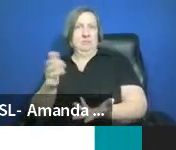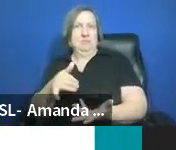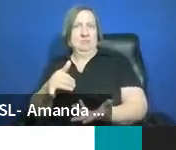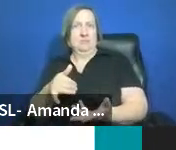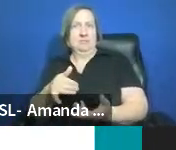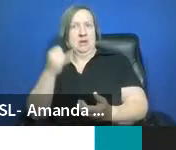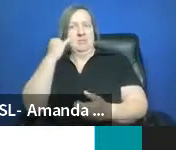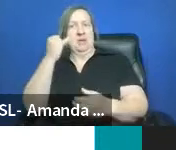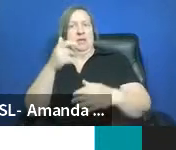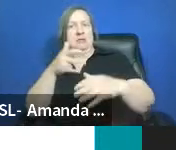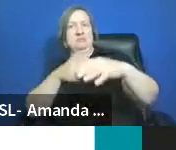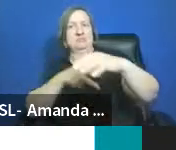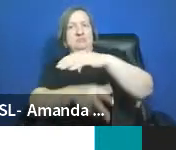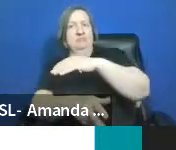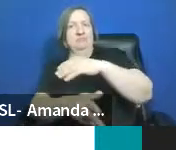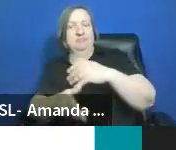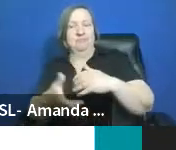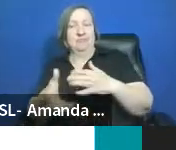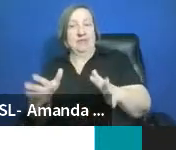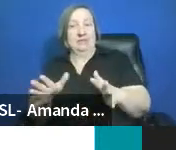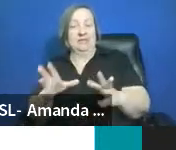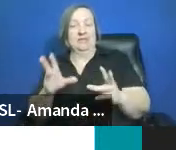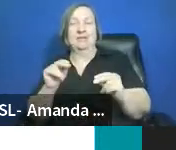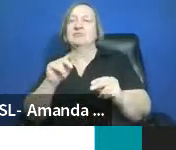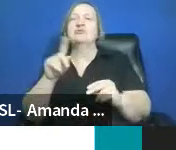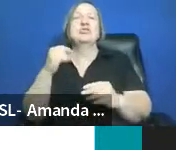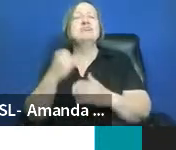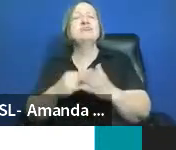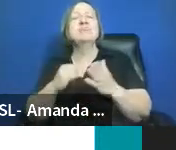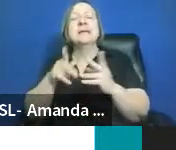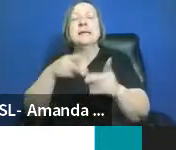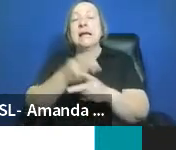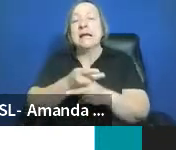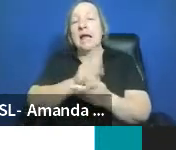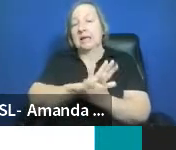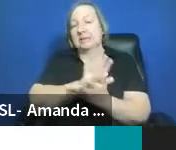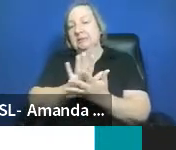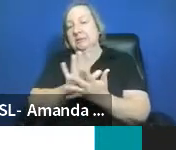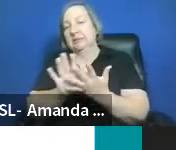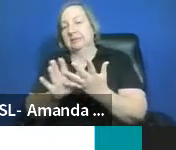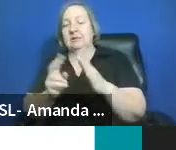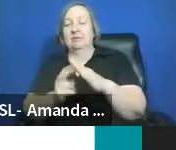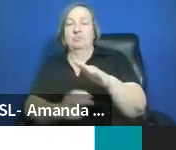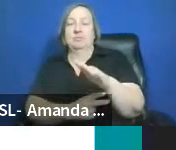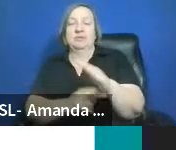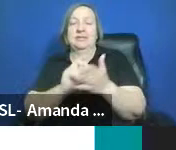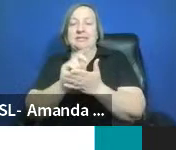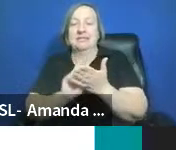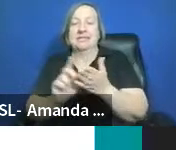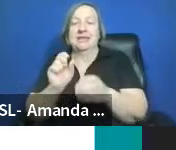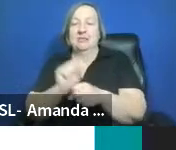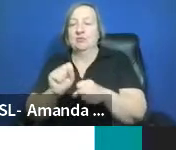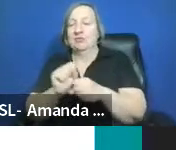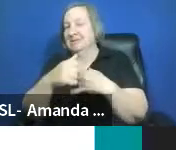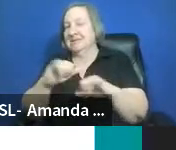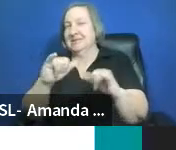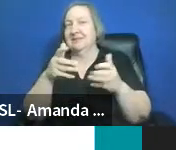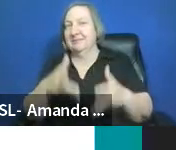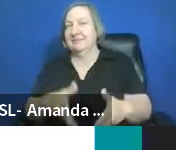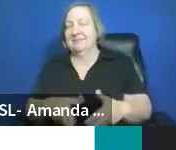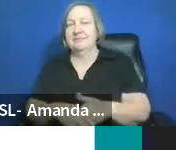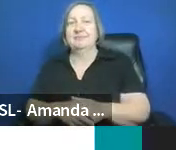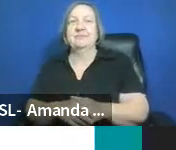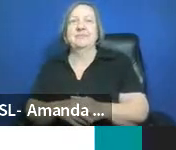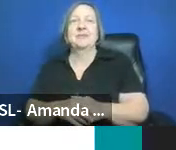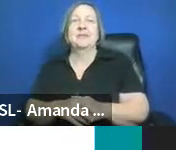under it. They think that's it, but it's not. These are really just sketches of typologies, and the design work is ahead of us.